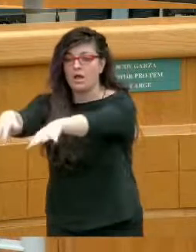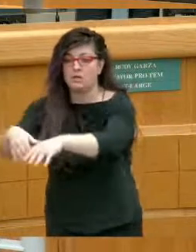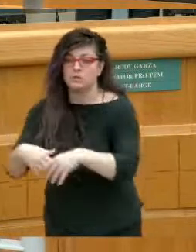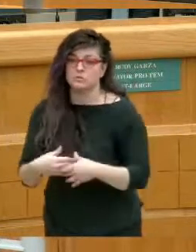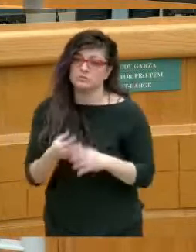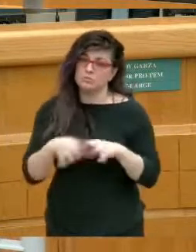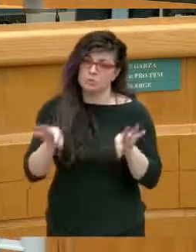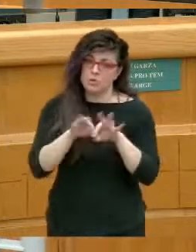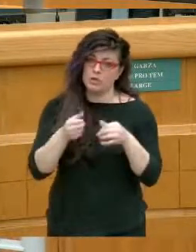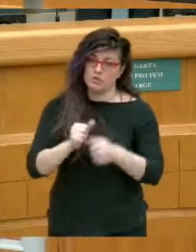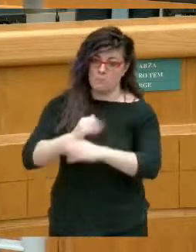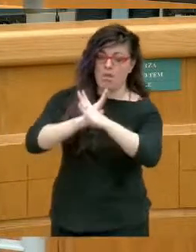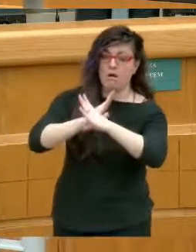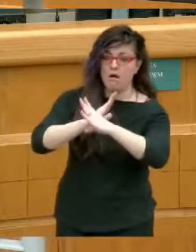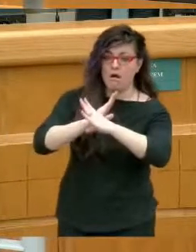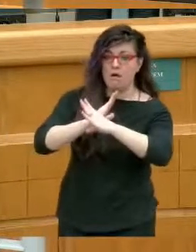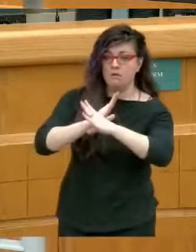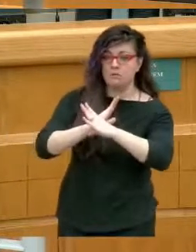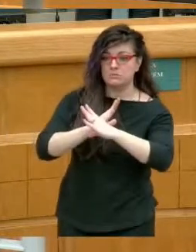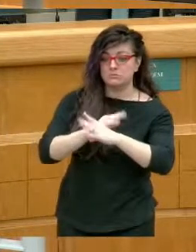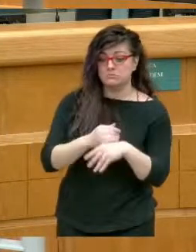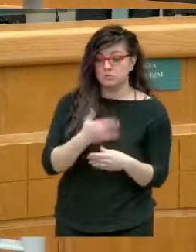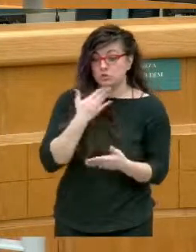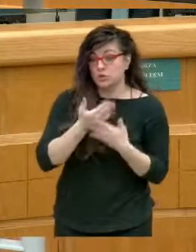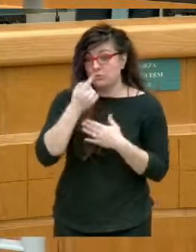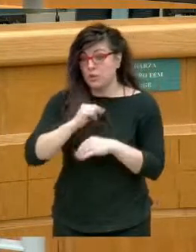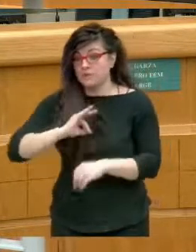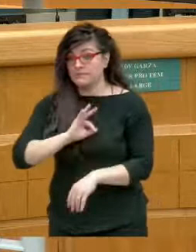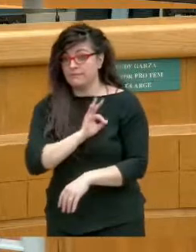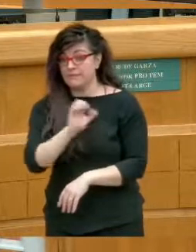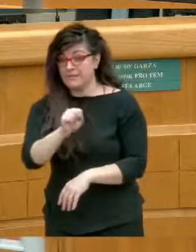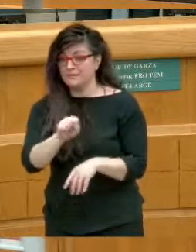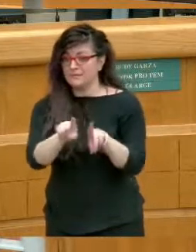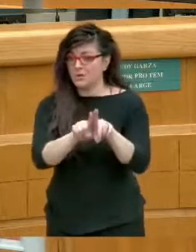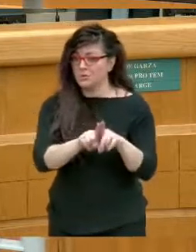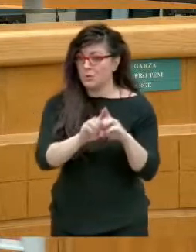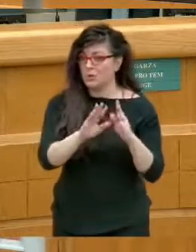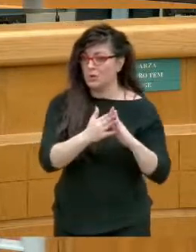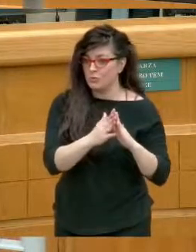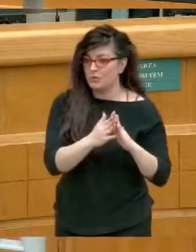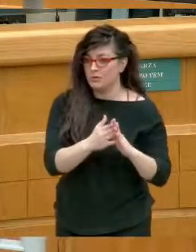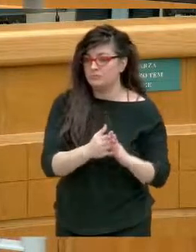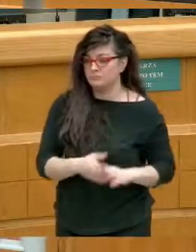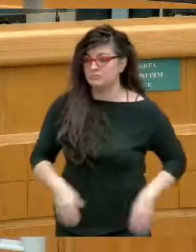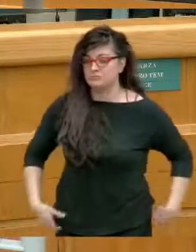it protects the workers, but it protects the community as well and the business. So